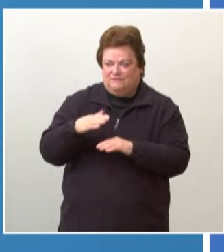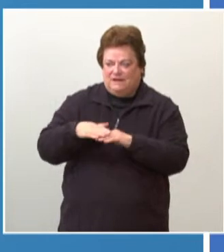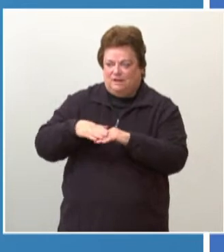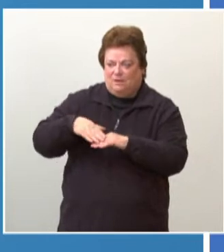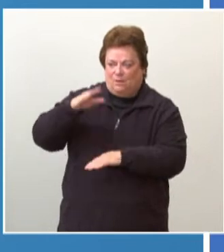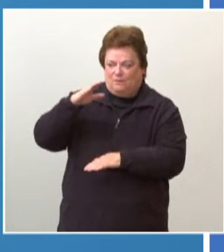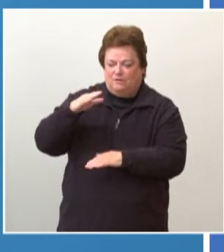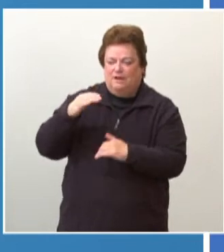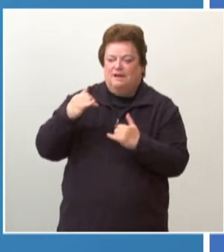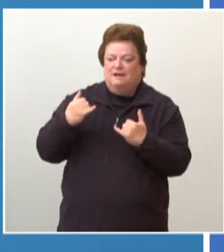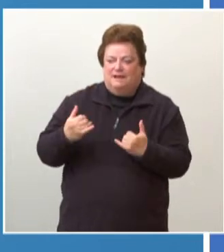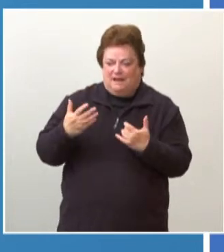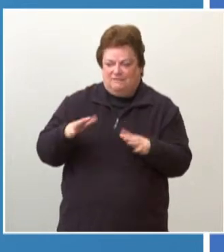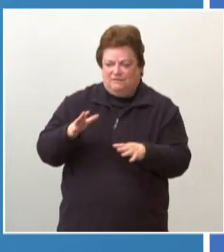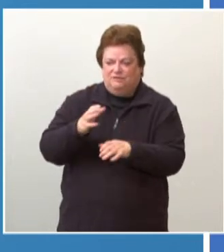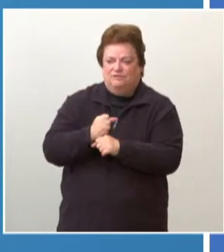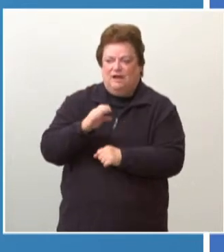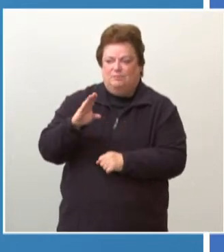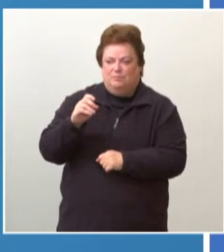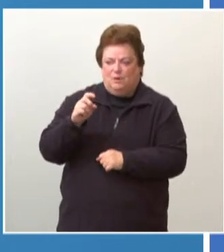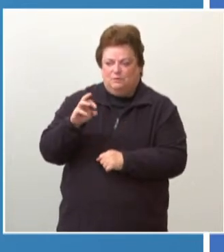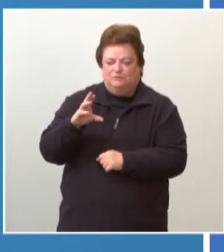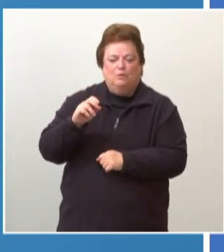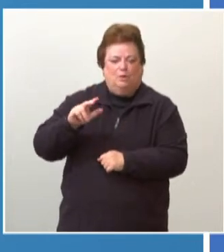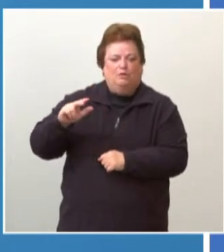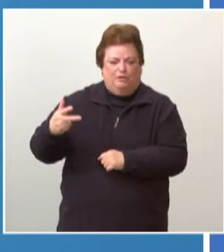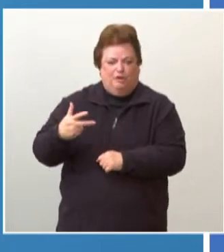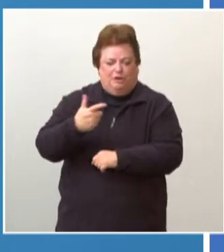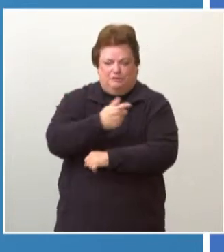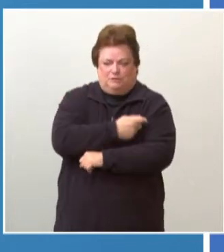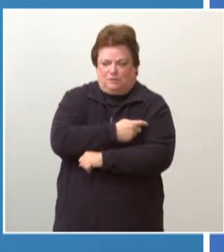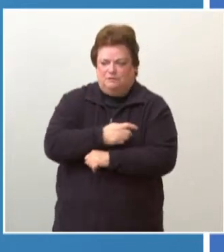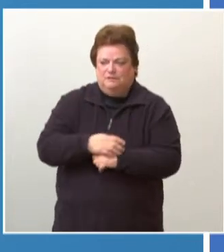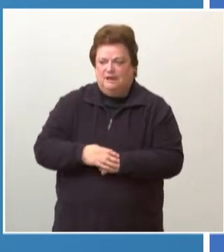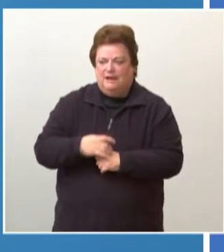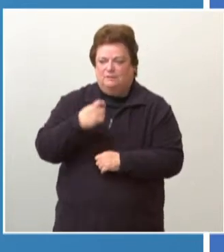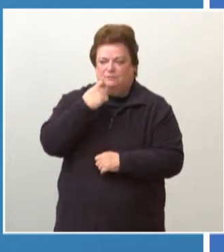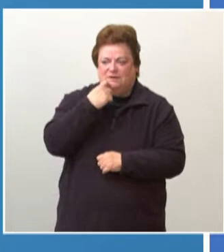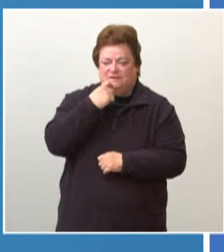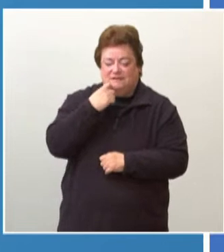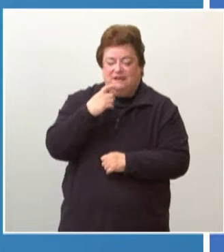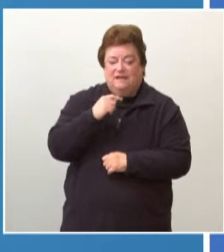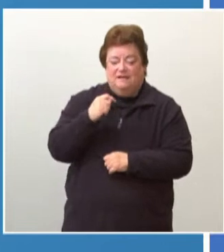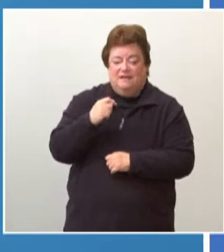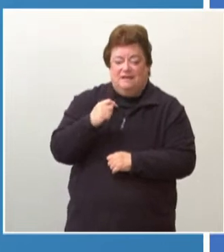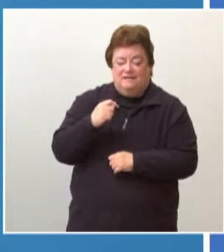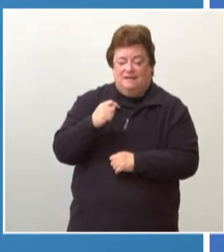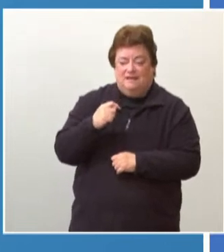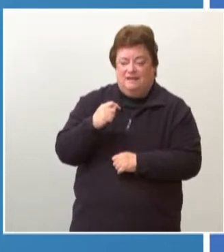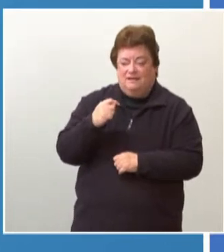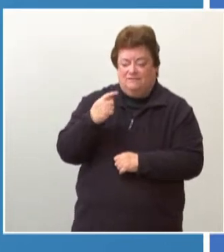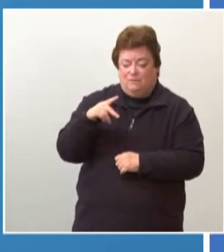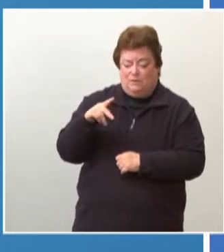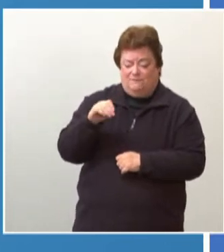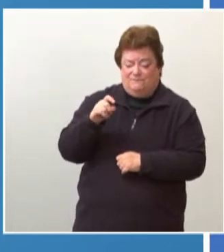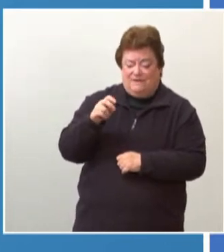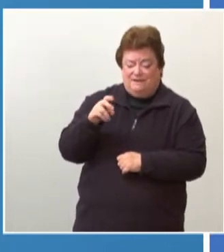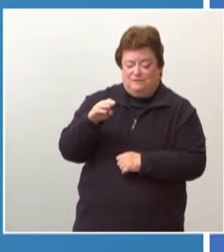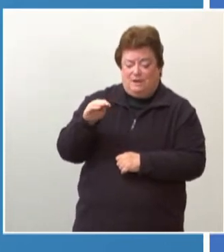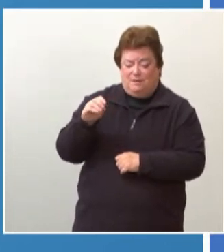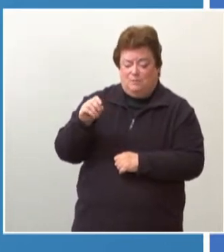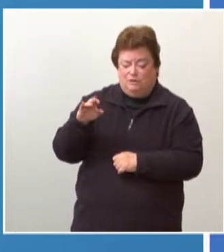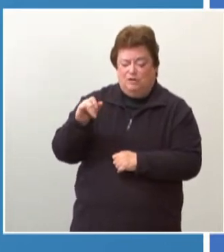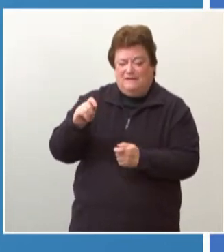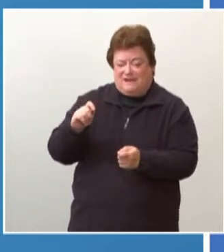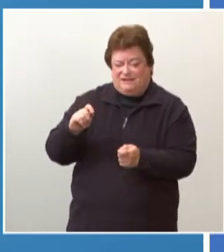eligible have now received a booster or third dose. Recently, the recommended time frame for Pfizer and Moderna boosters